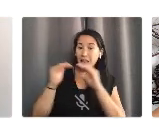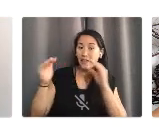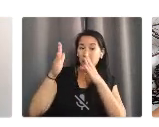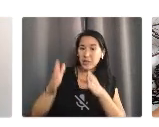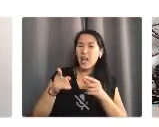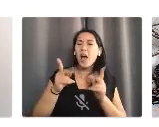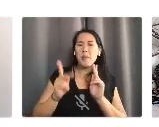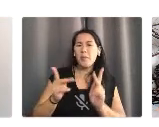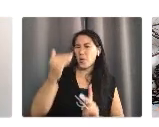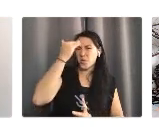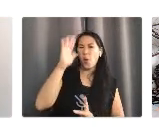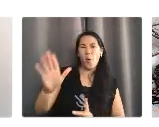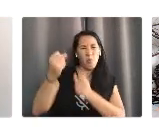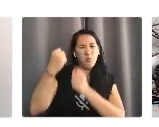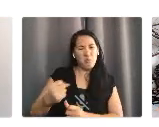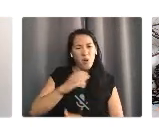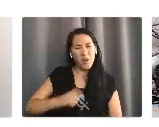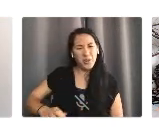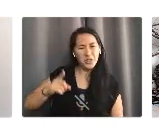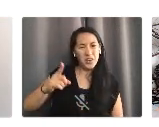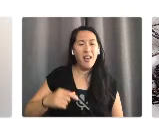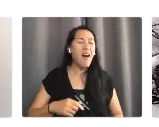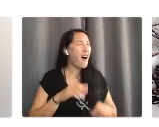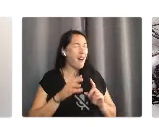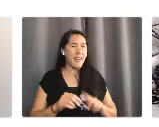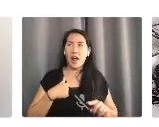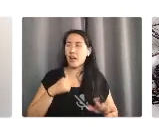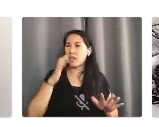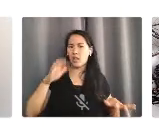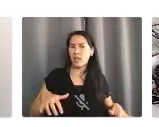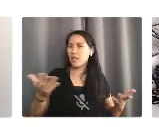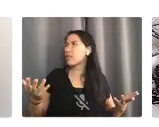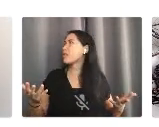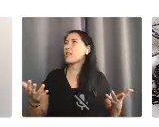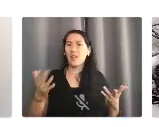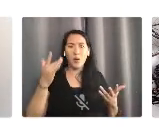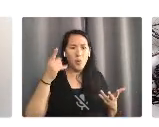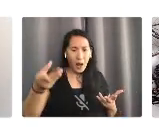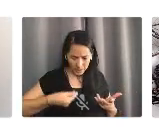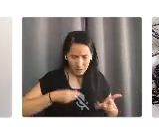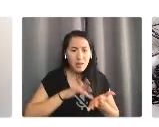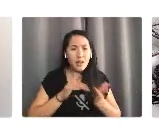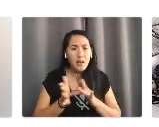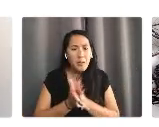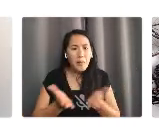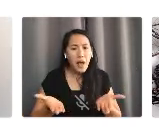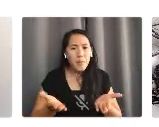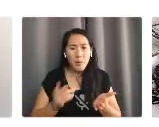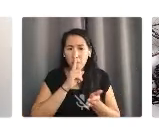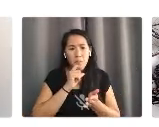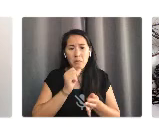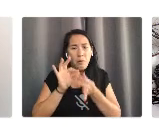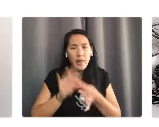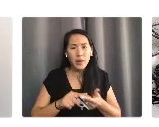And regardless, I was really dumbfounded and confused. Why would anyone give me a Bible? And it had nothing to do with